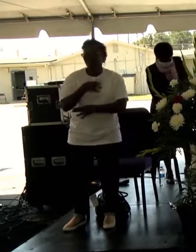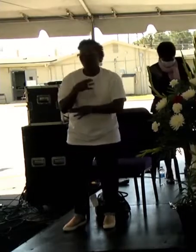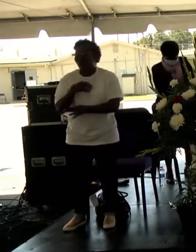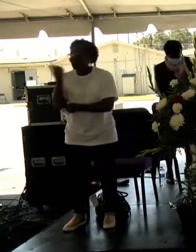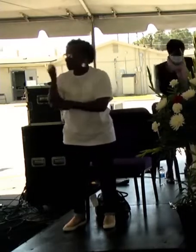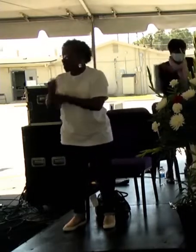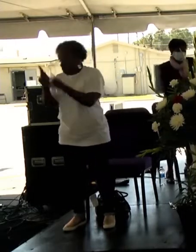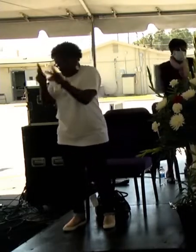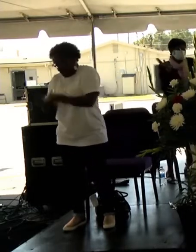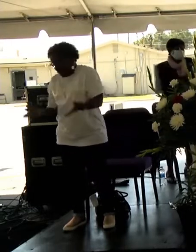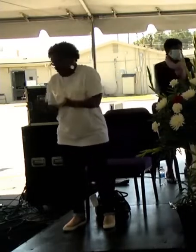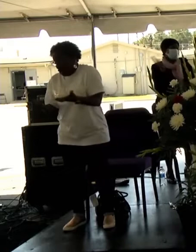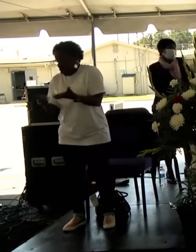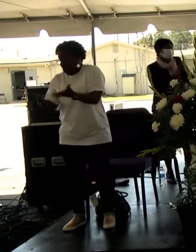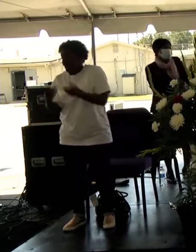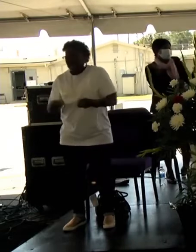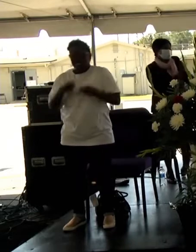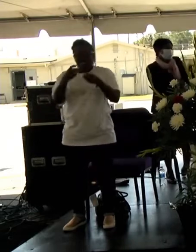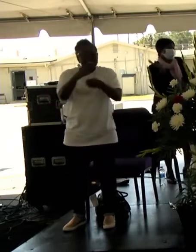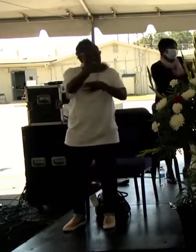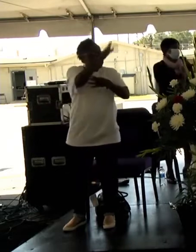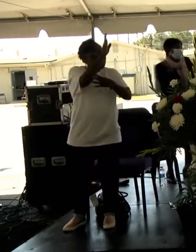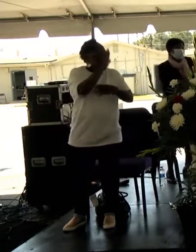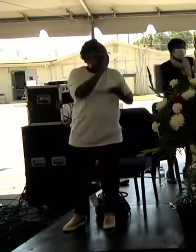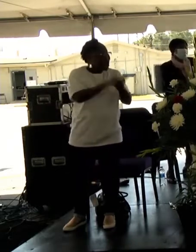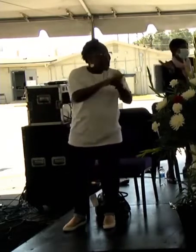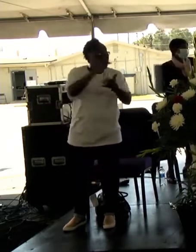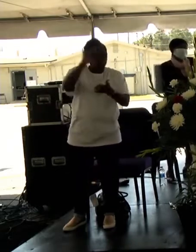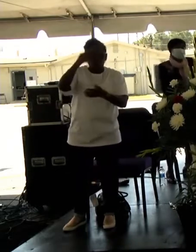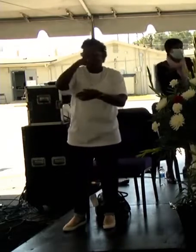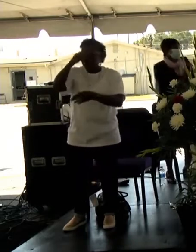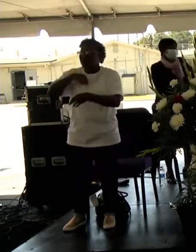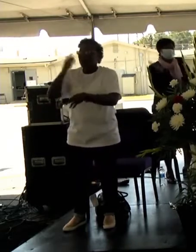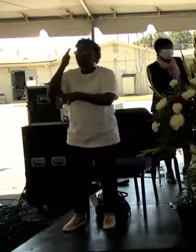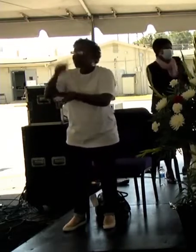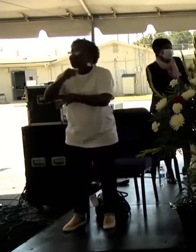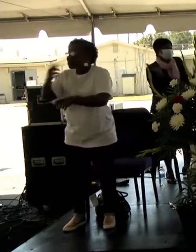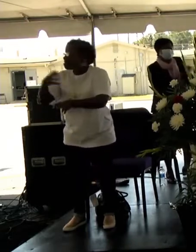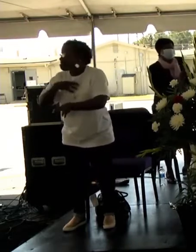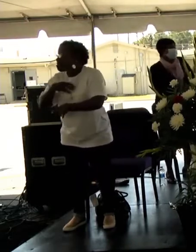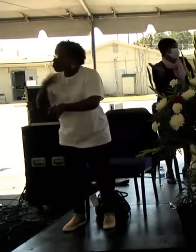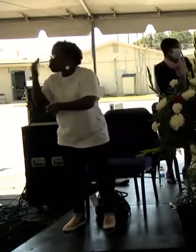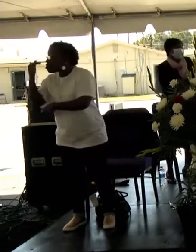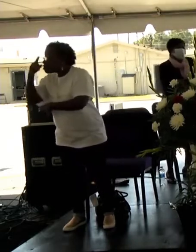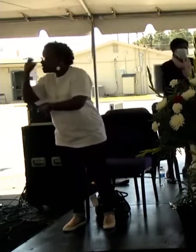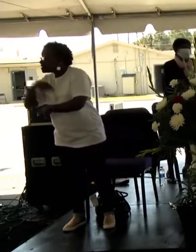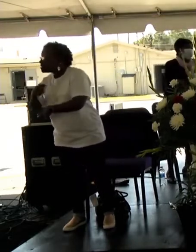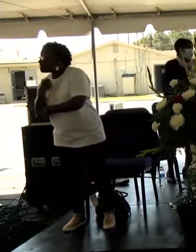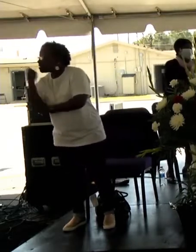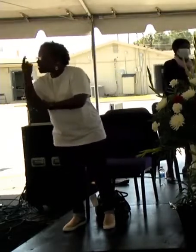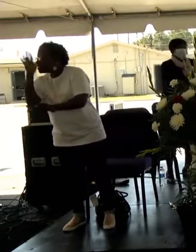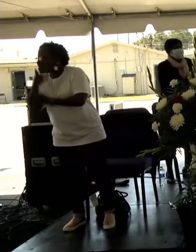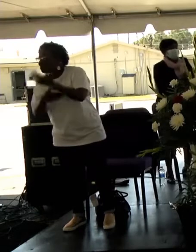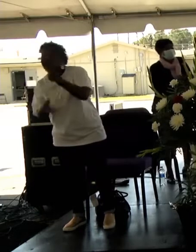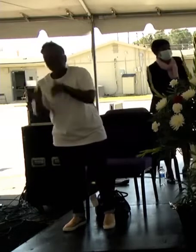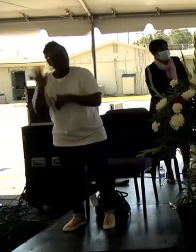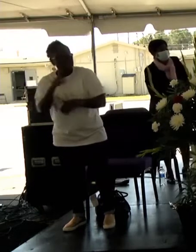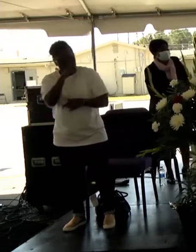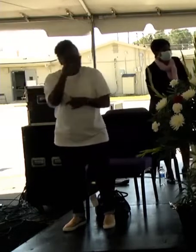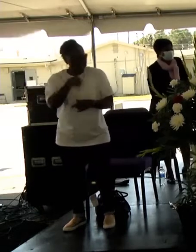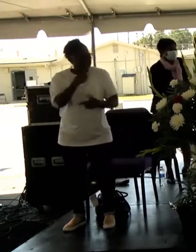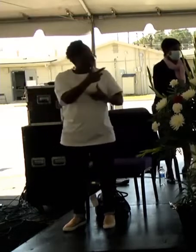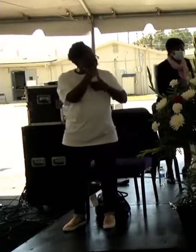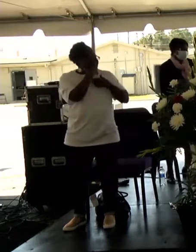mind giving God glory? Because I'm not going to complain, because I understand something, that I give intriguing